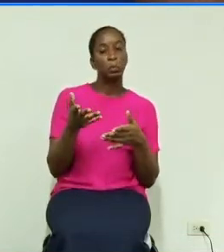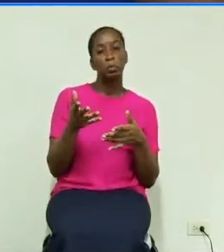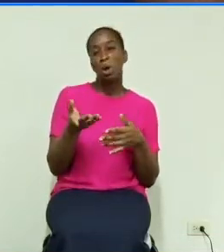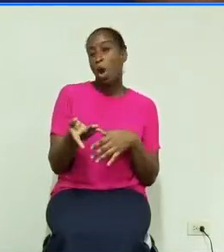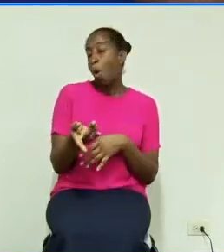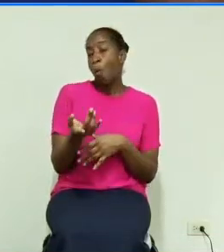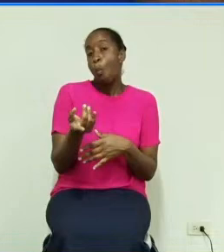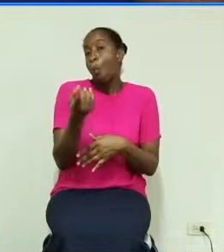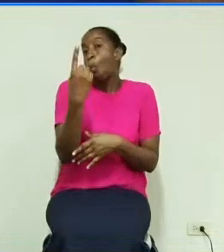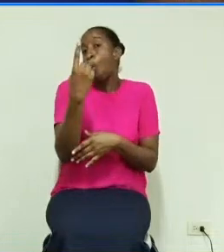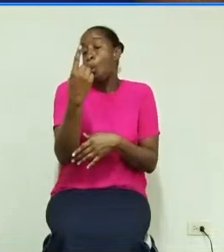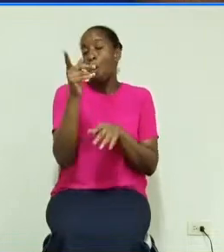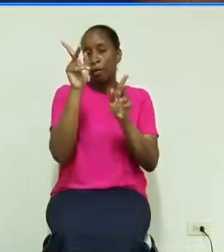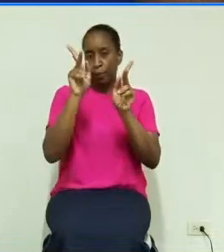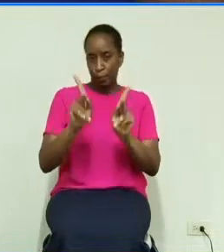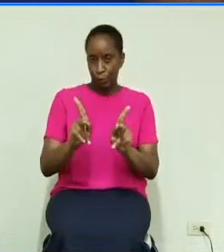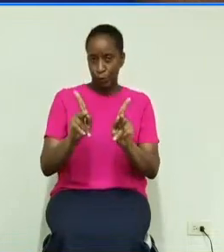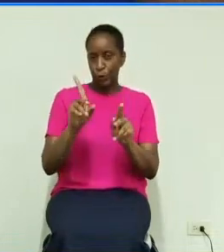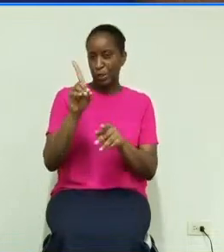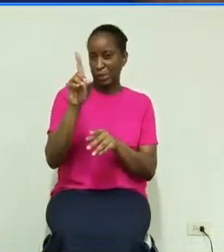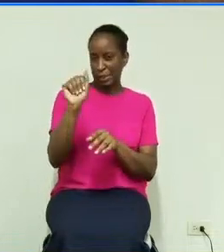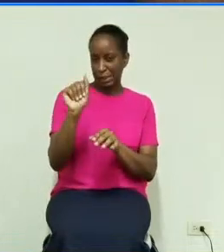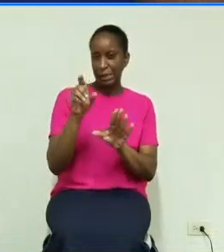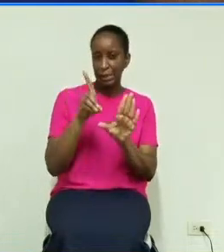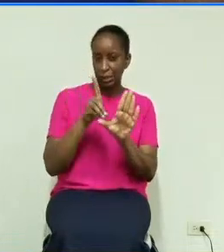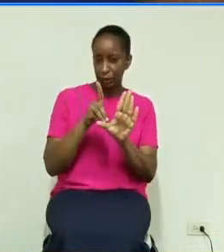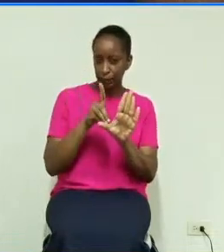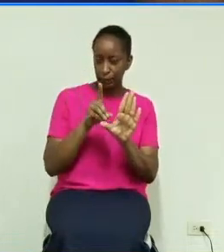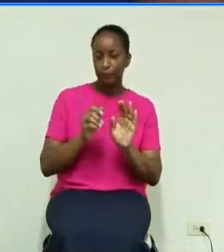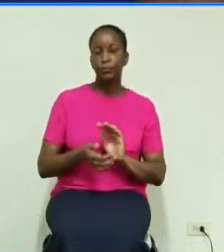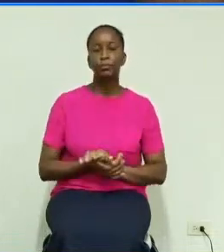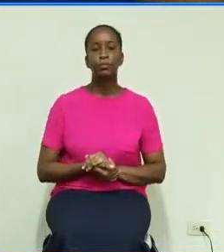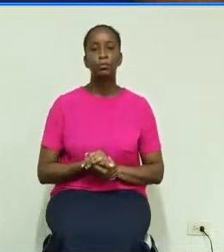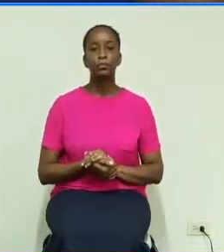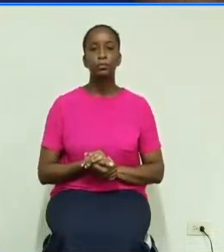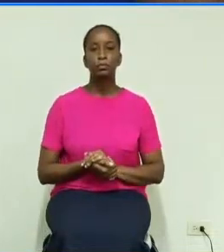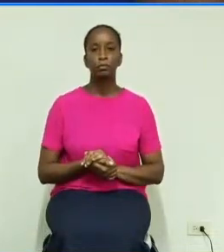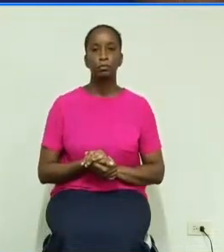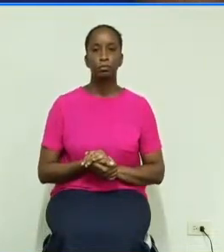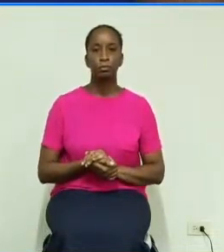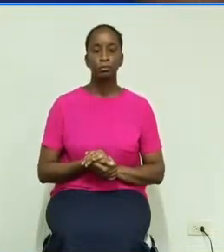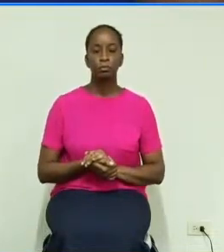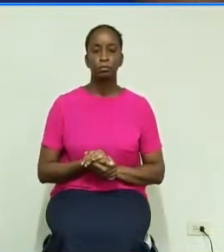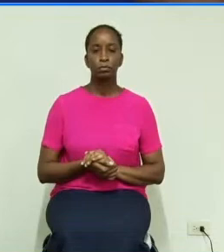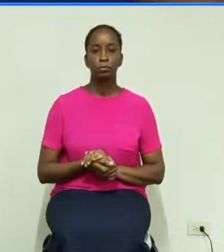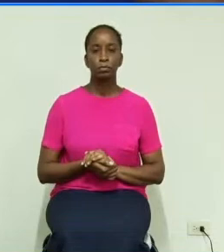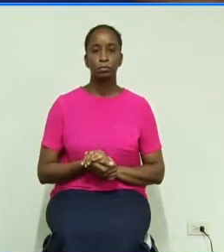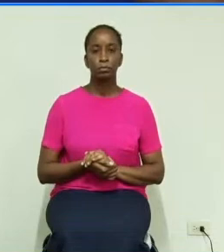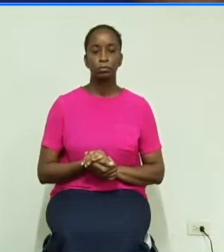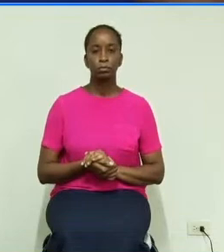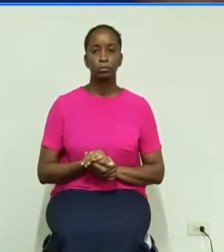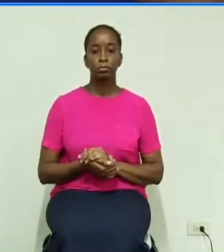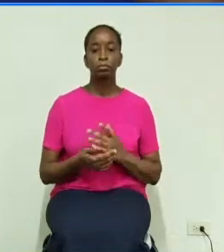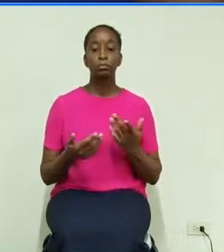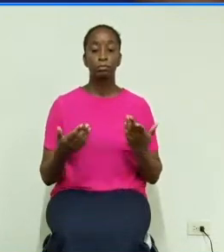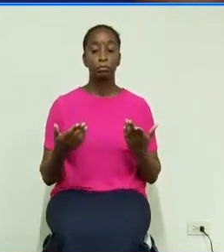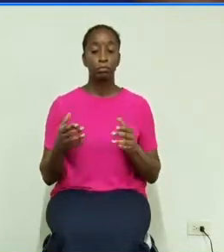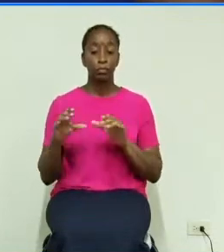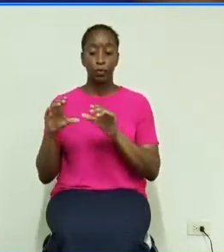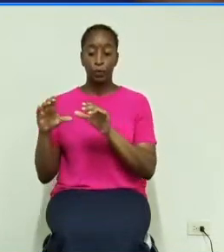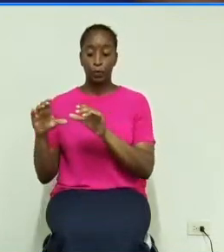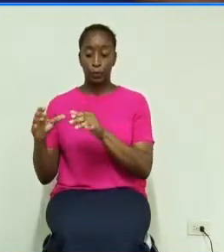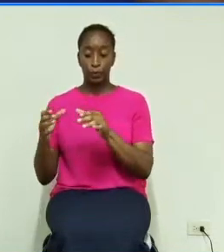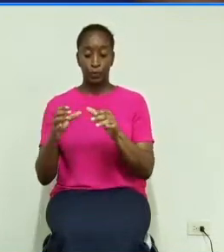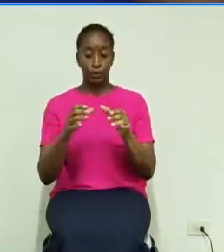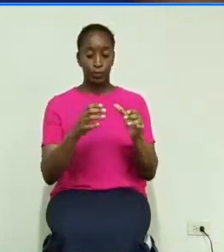need for tribal leaders here, as other countries may do, but we have other underrepresented groups within our country.